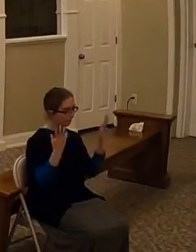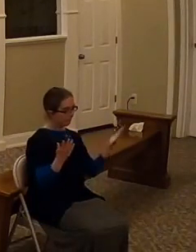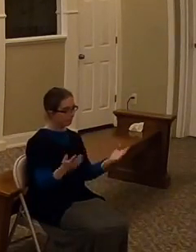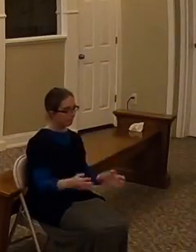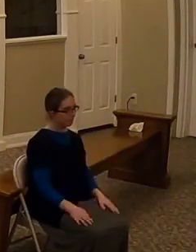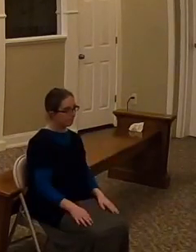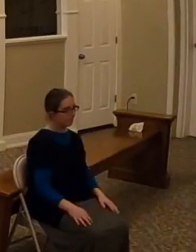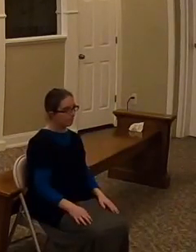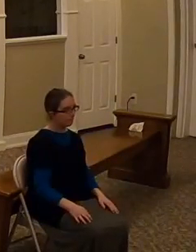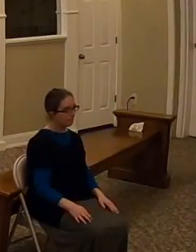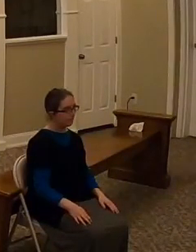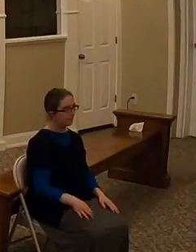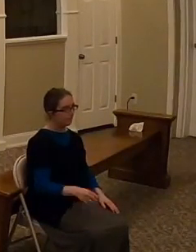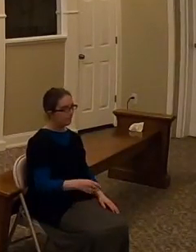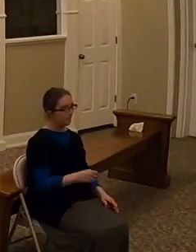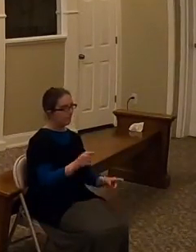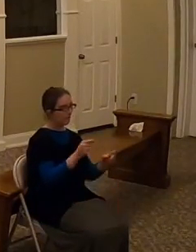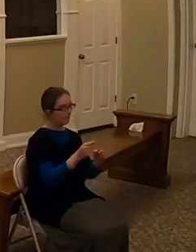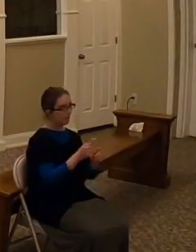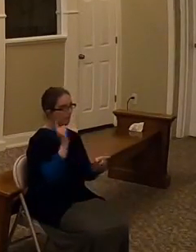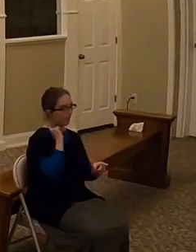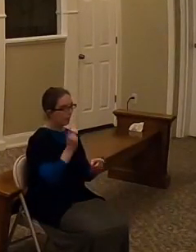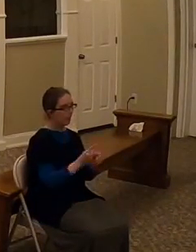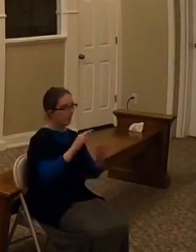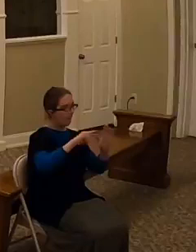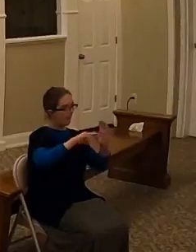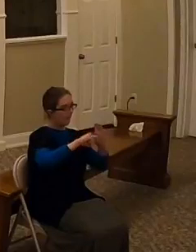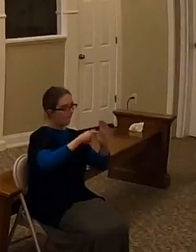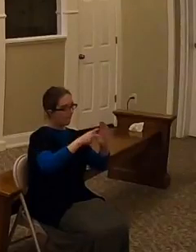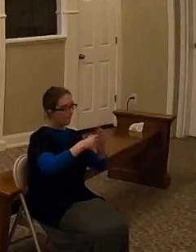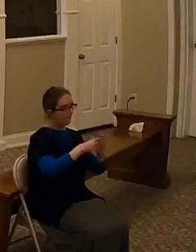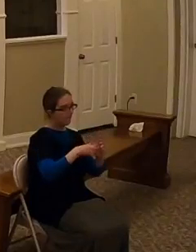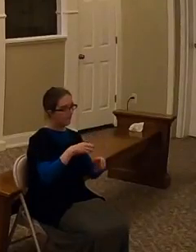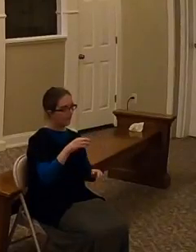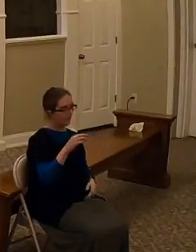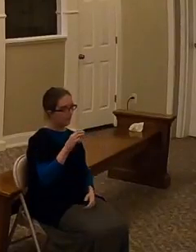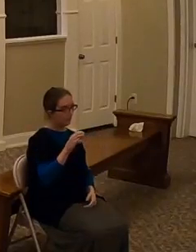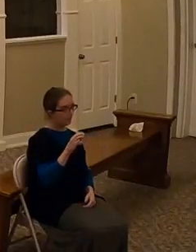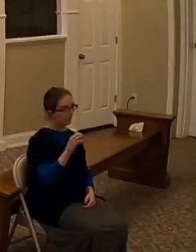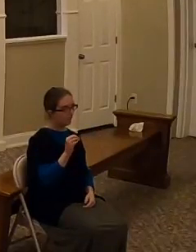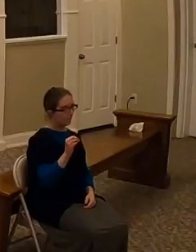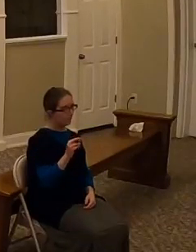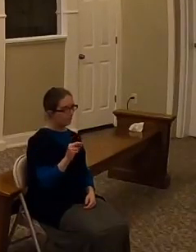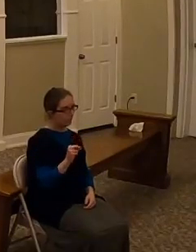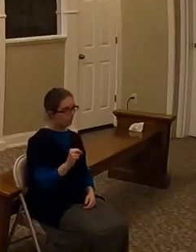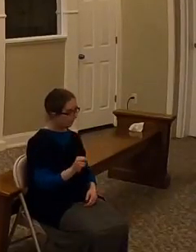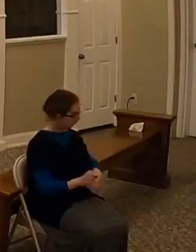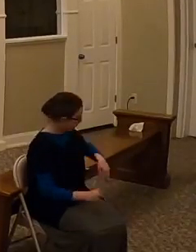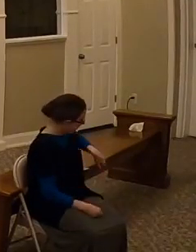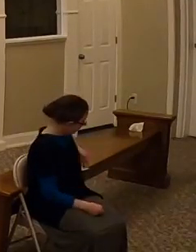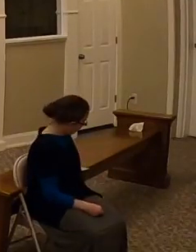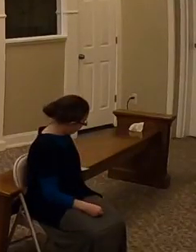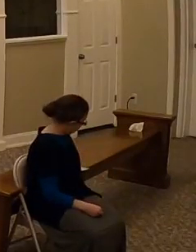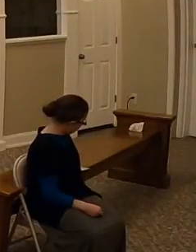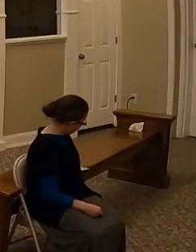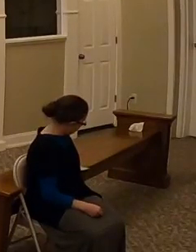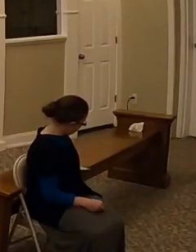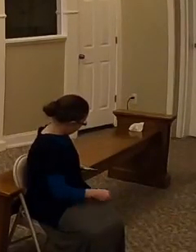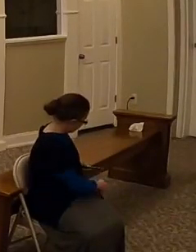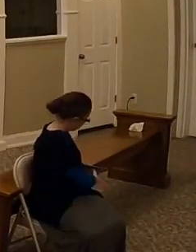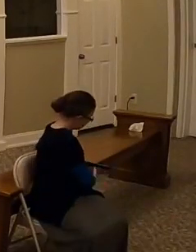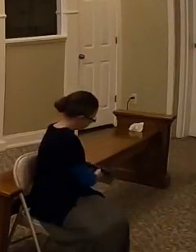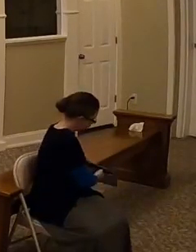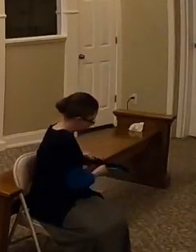Hallelujah. The word right in that scripture comes from the Greek word korn, meaning to be firmly established or to be